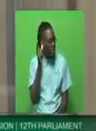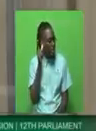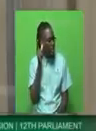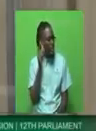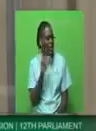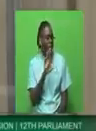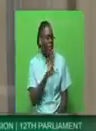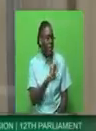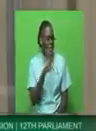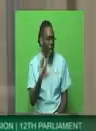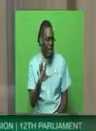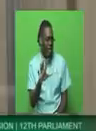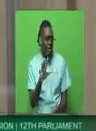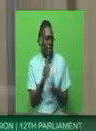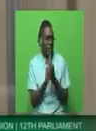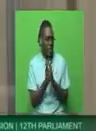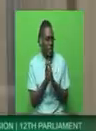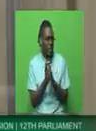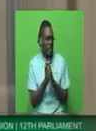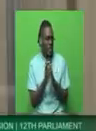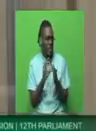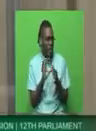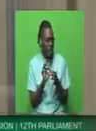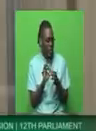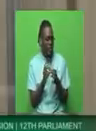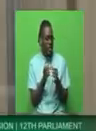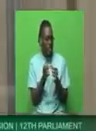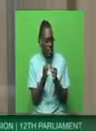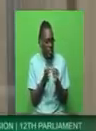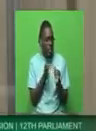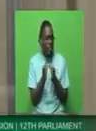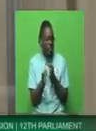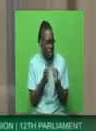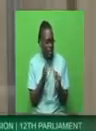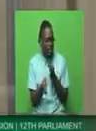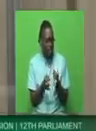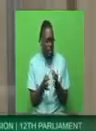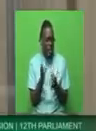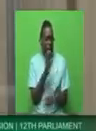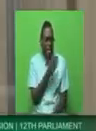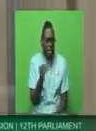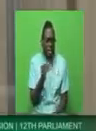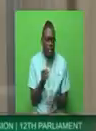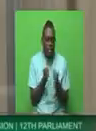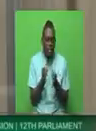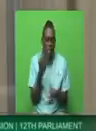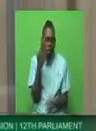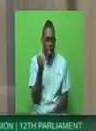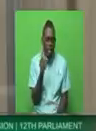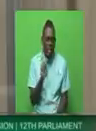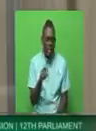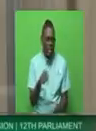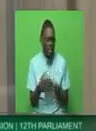Speaker, of an explanation and a justification as to why this country is in the crisis that it is